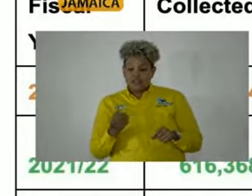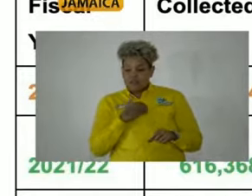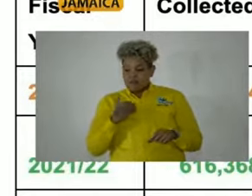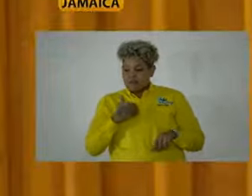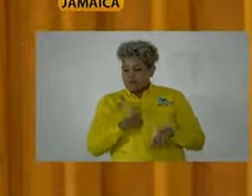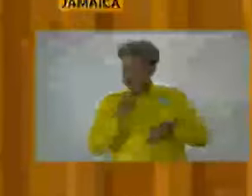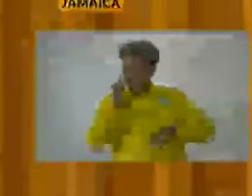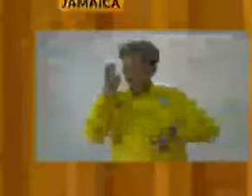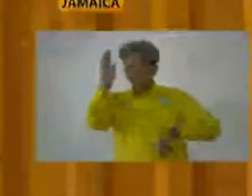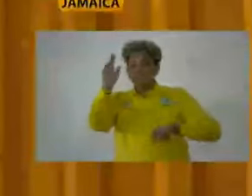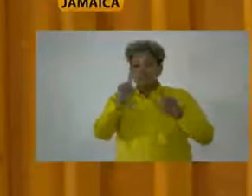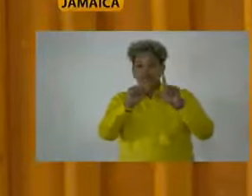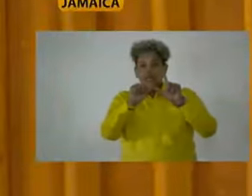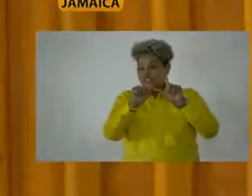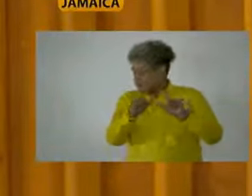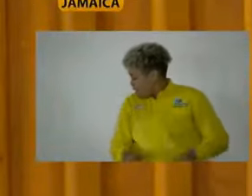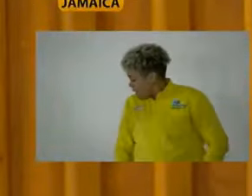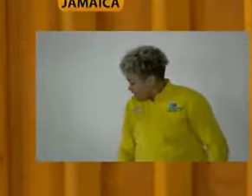expired.